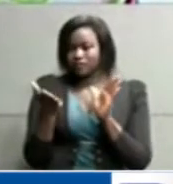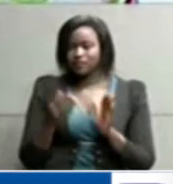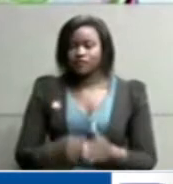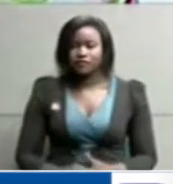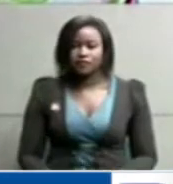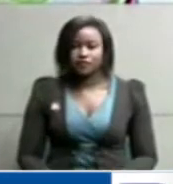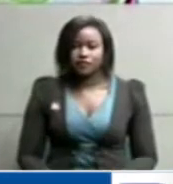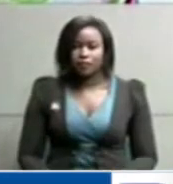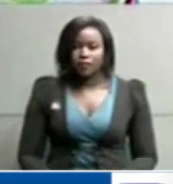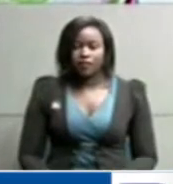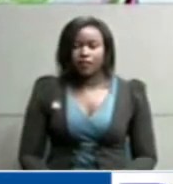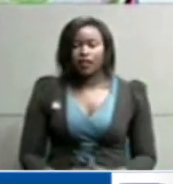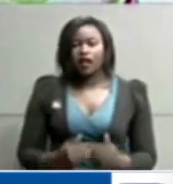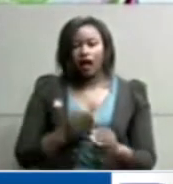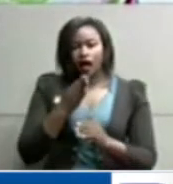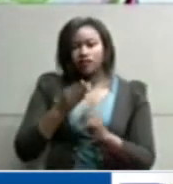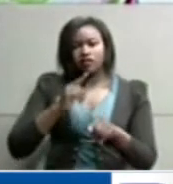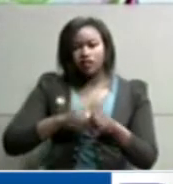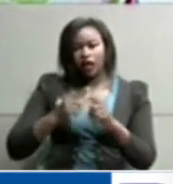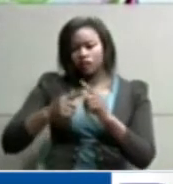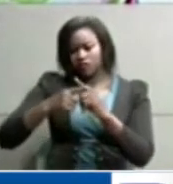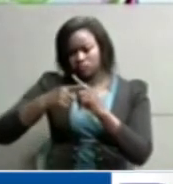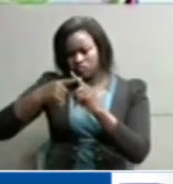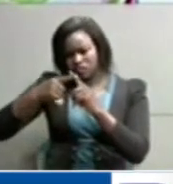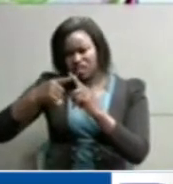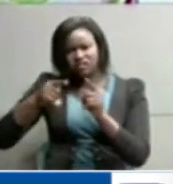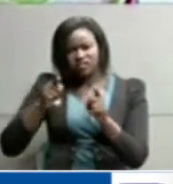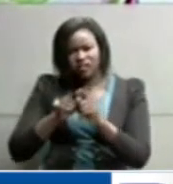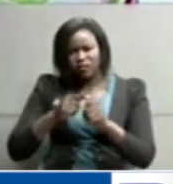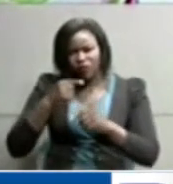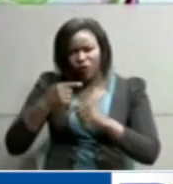Then it was the temperature was still high.